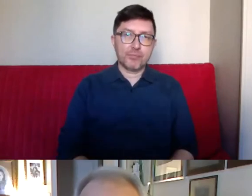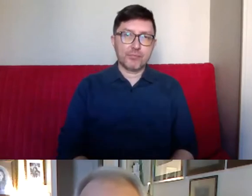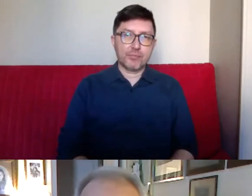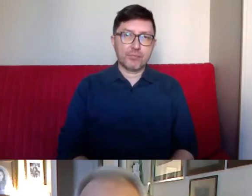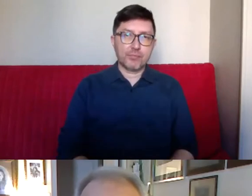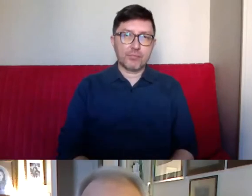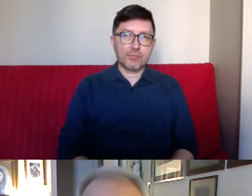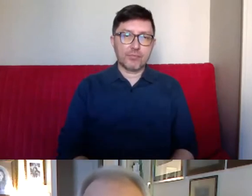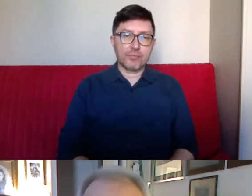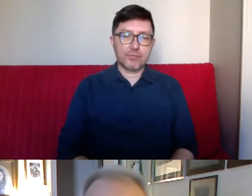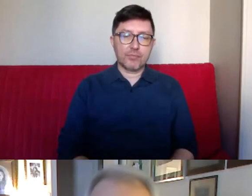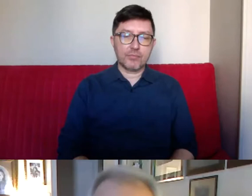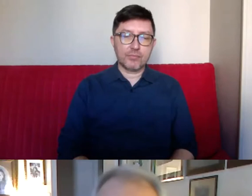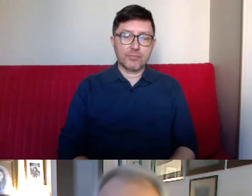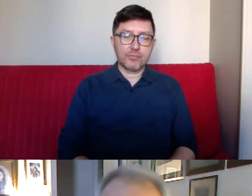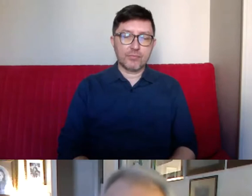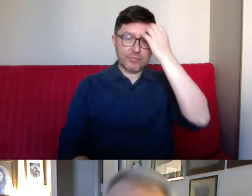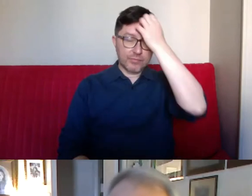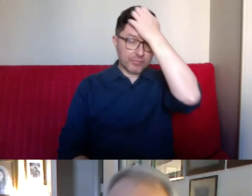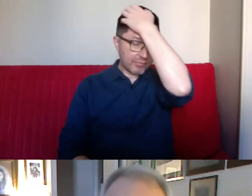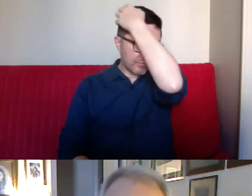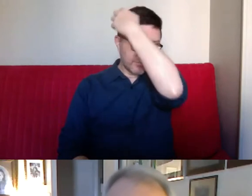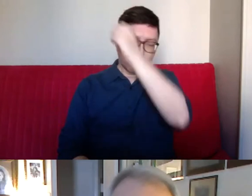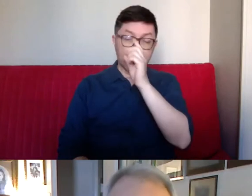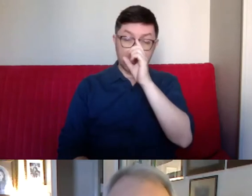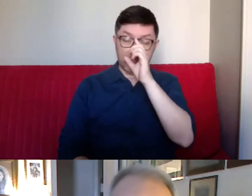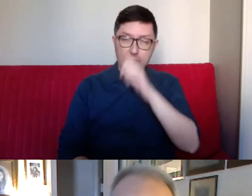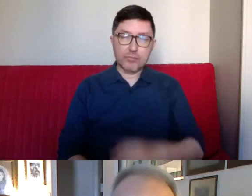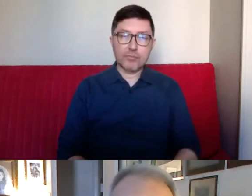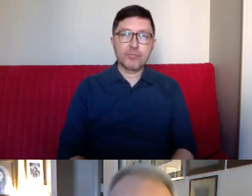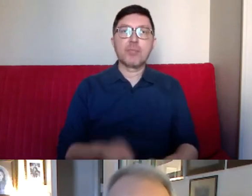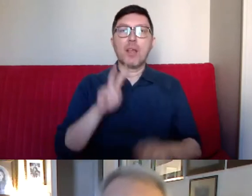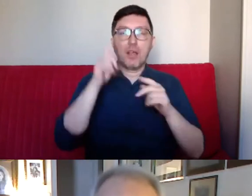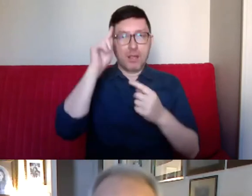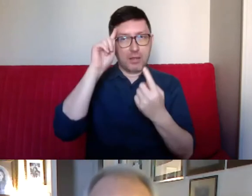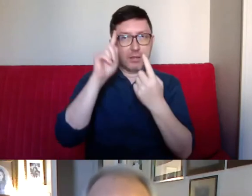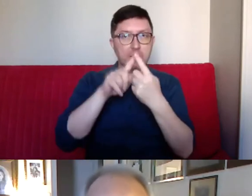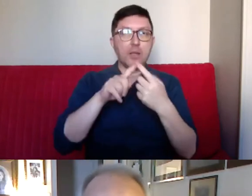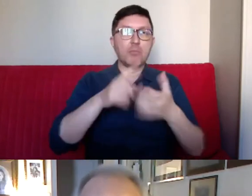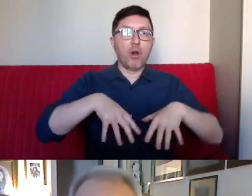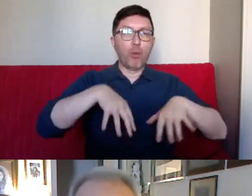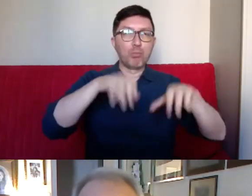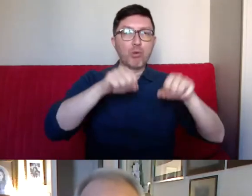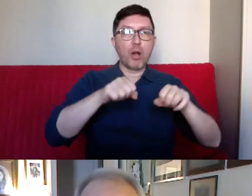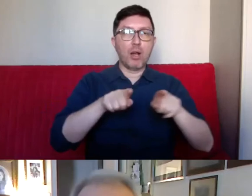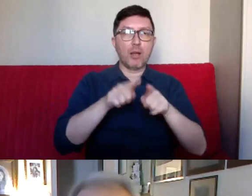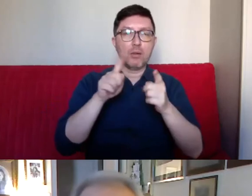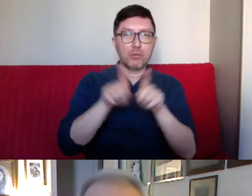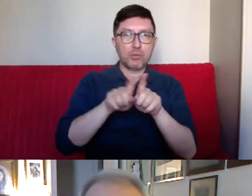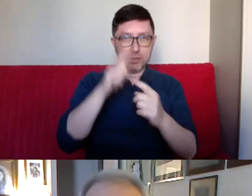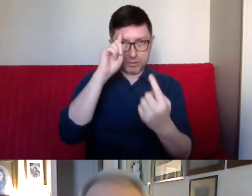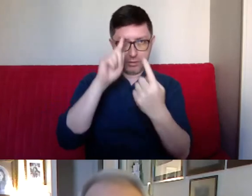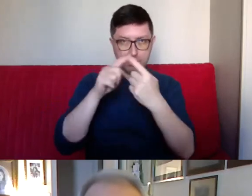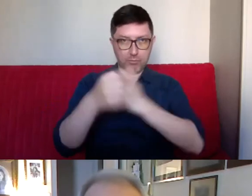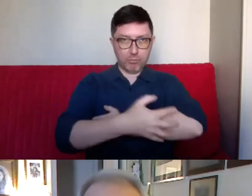employment, and all those kind of problems. I will also say something about the barriers under this point of view. So thank